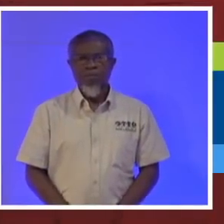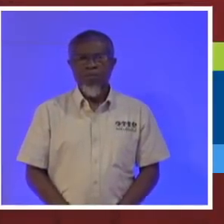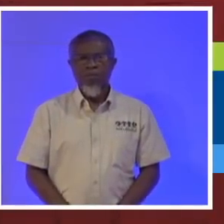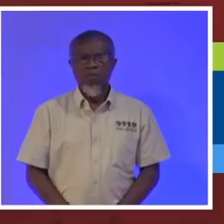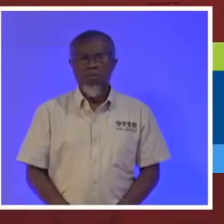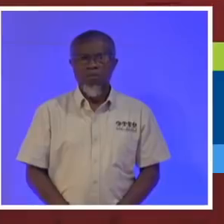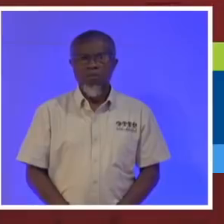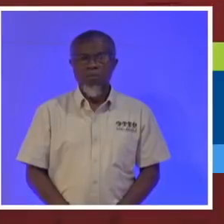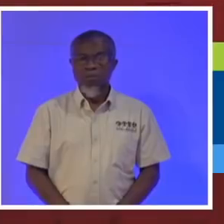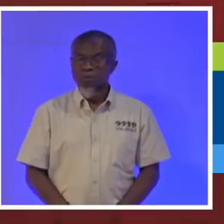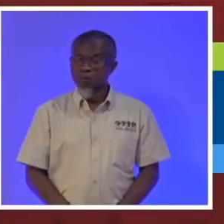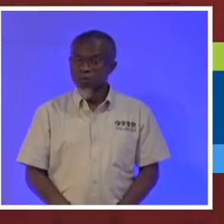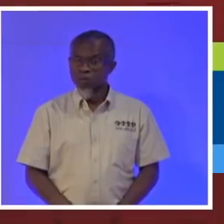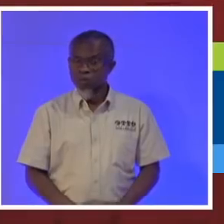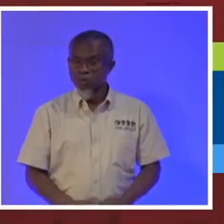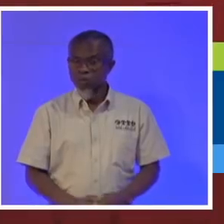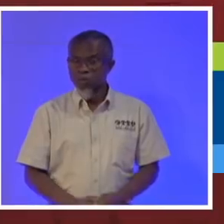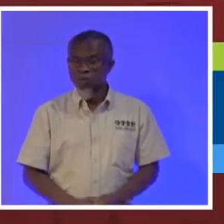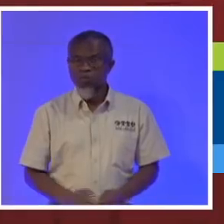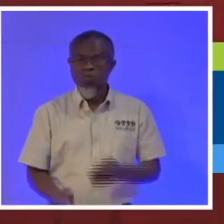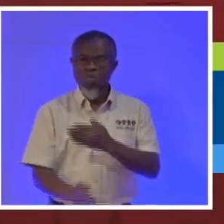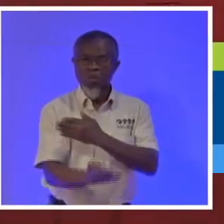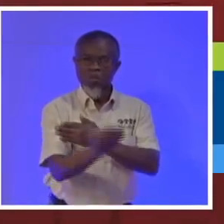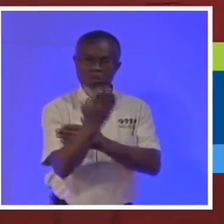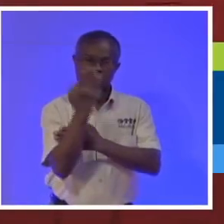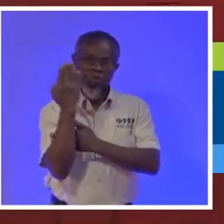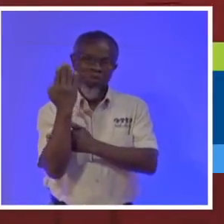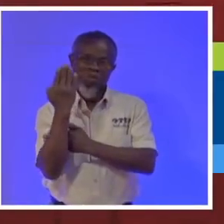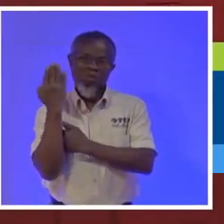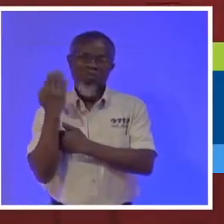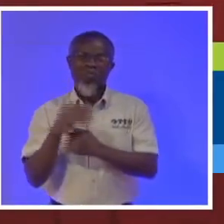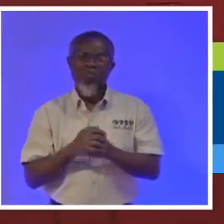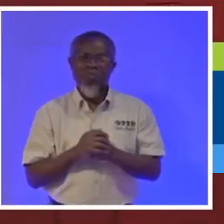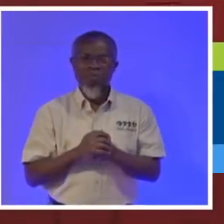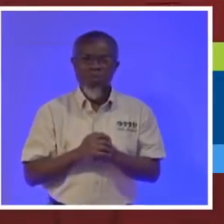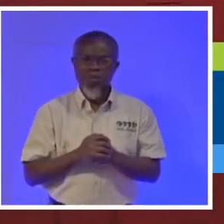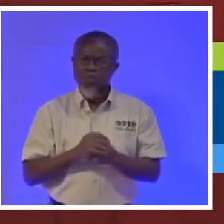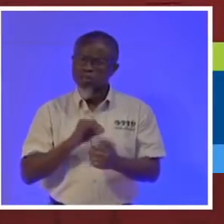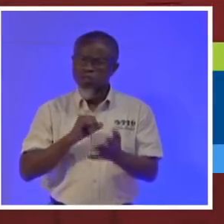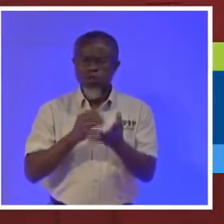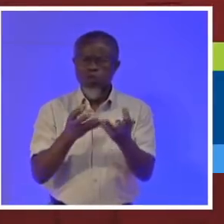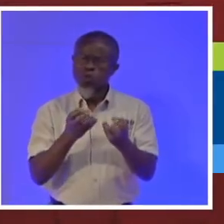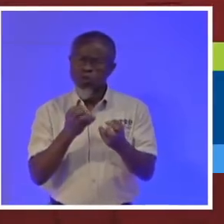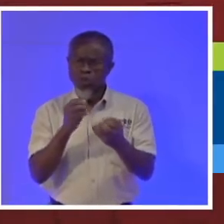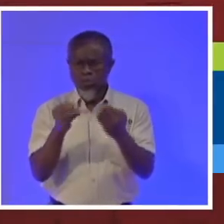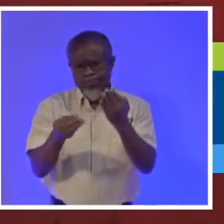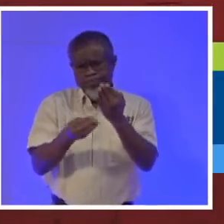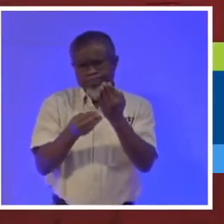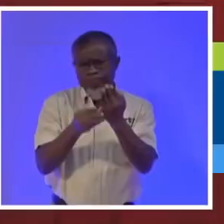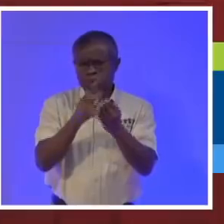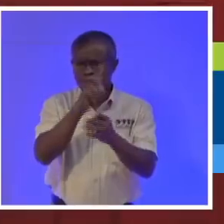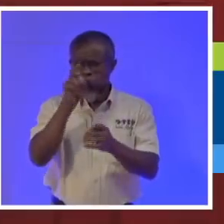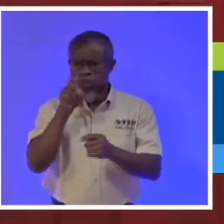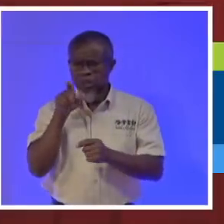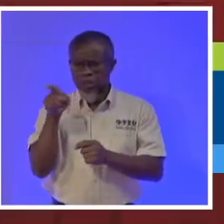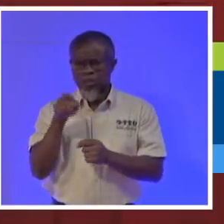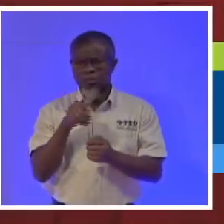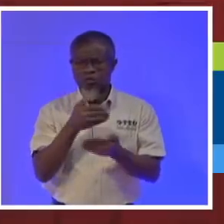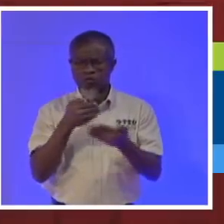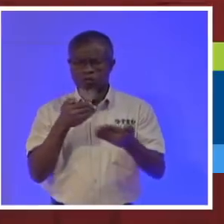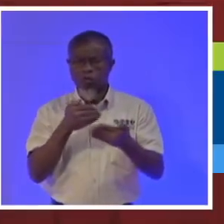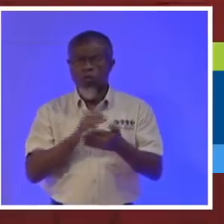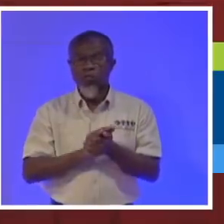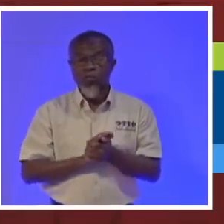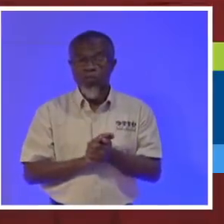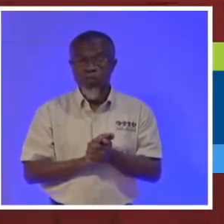Good morning, Alicia. Good morning. Good morning. I just want to follow up on Clint's question. Now, Minister, you